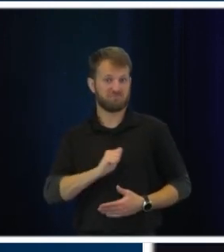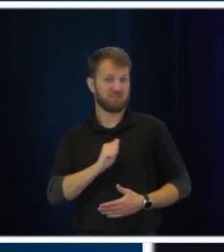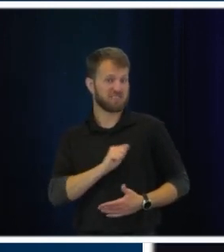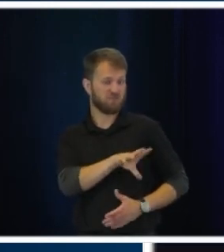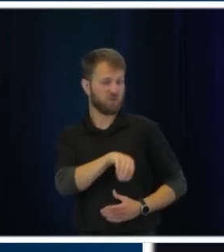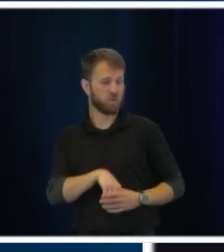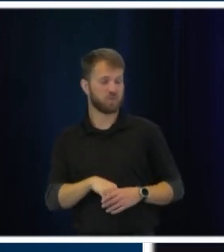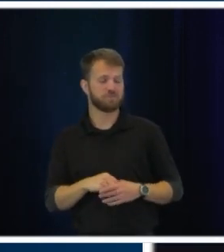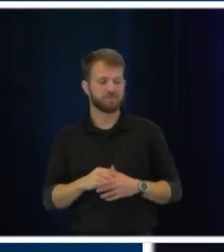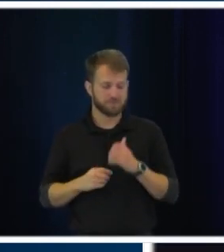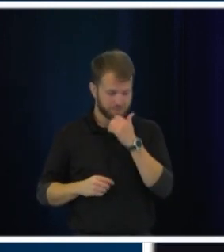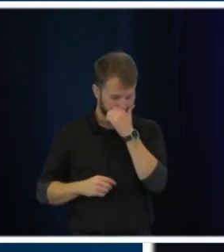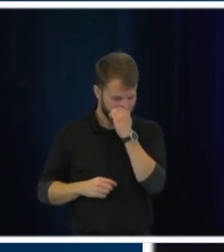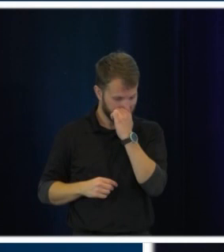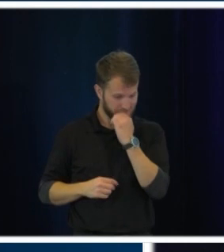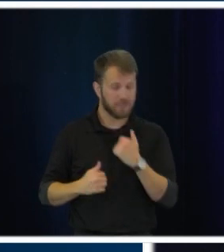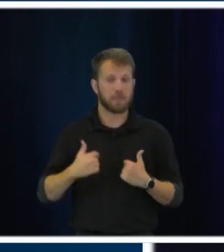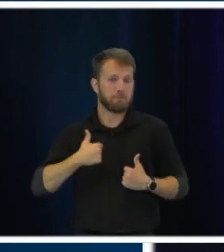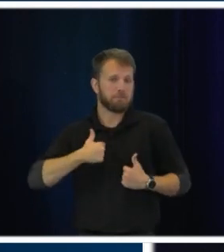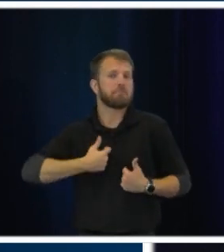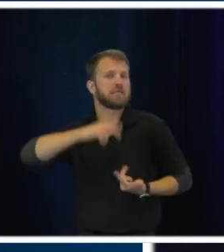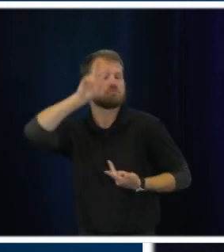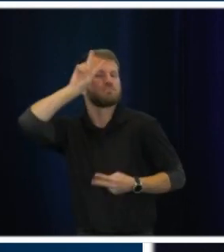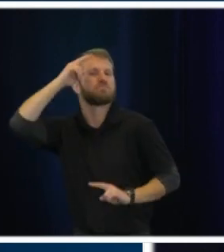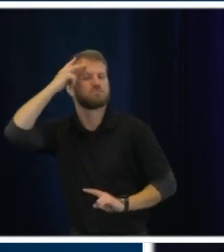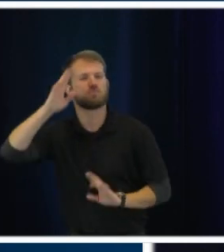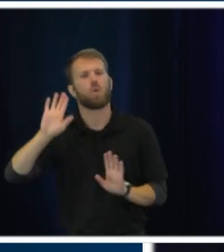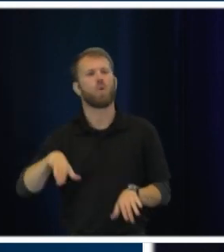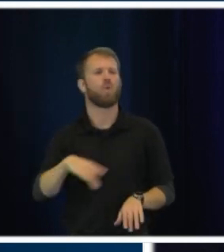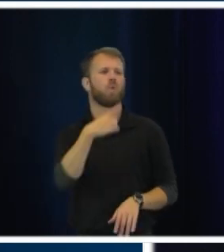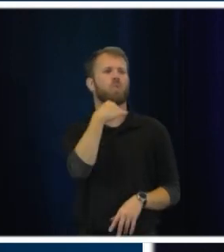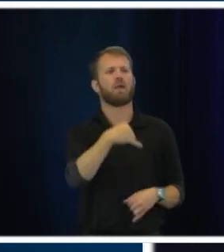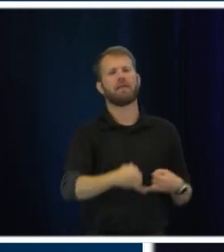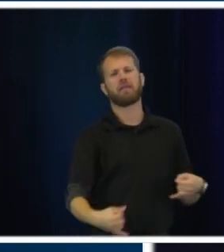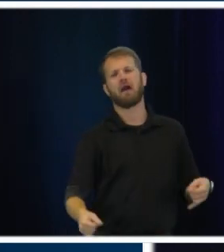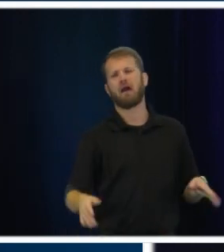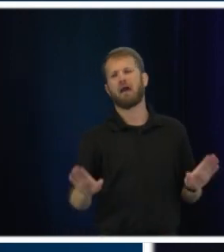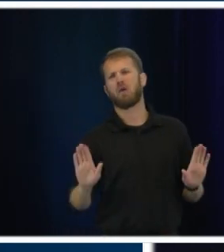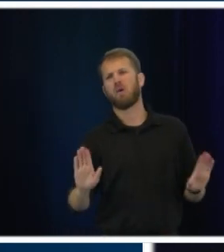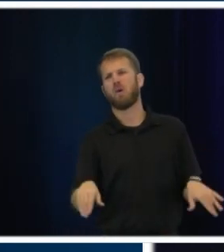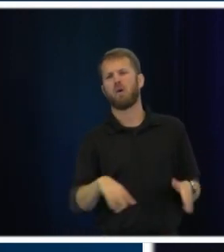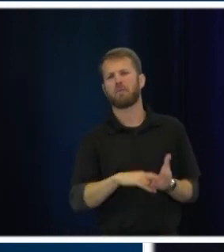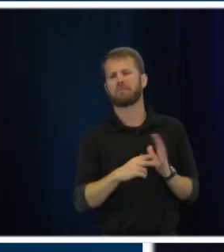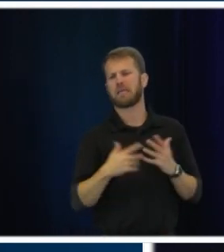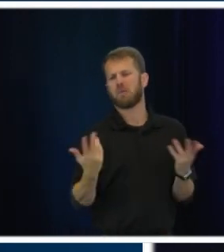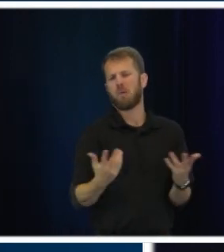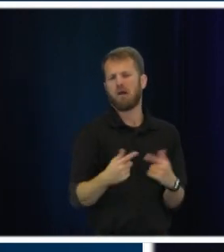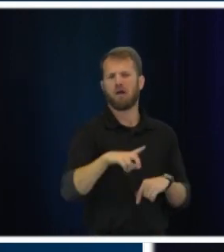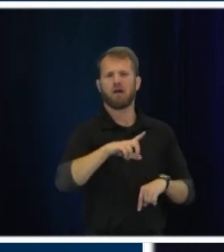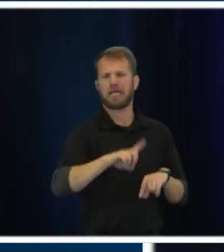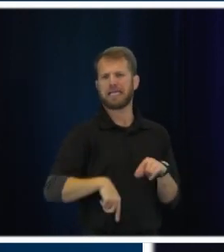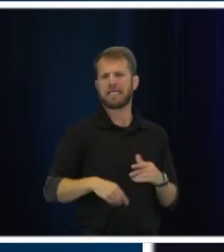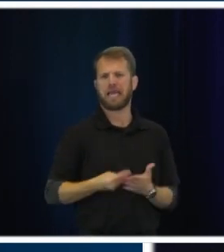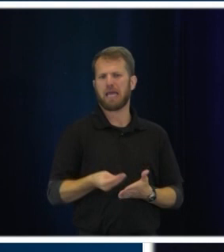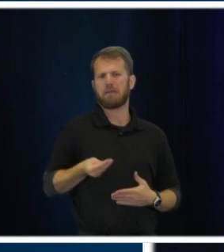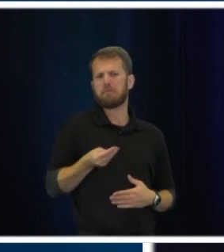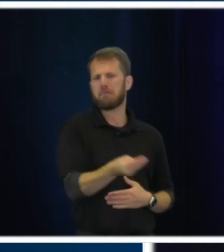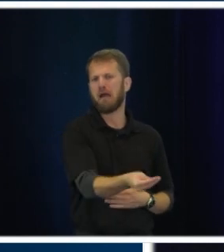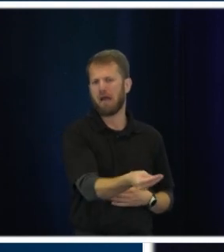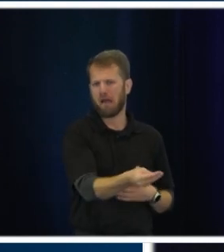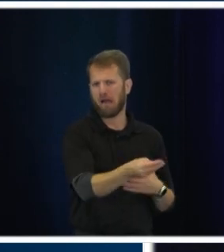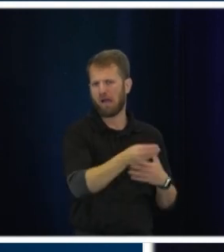this misbelief that redlining was like, oh, if you couldn't buy a house, you had to pay cash, is what I had